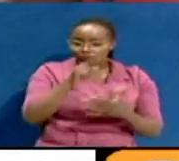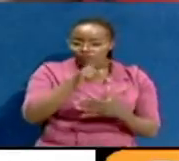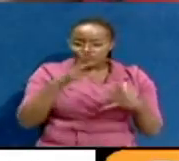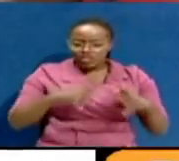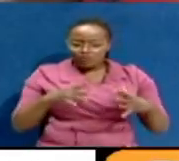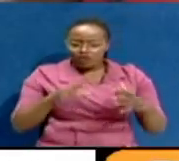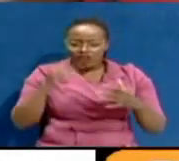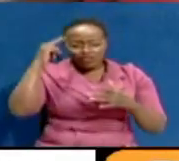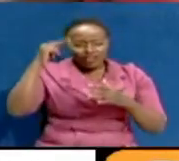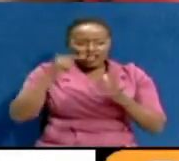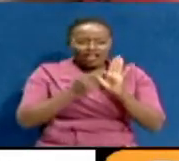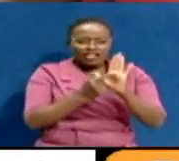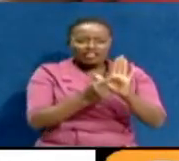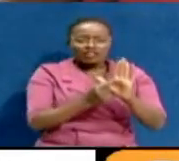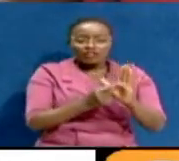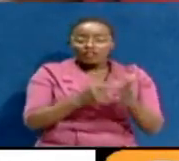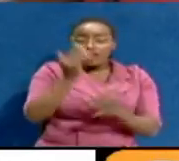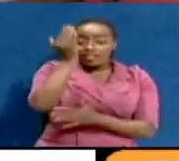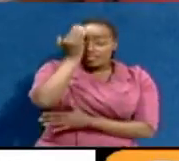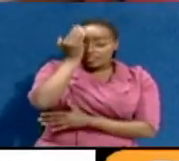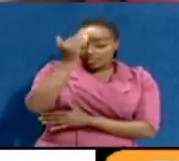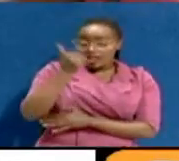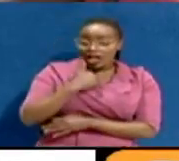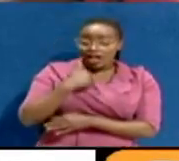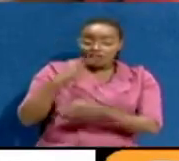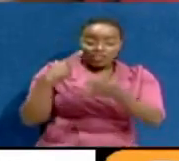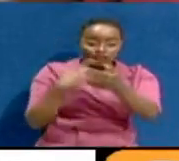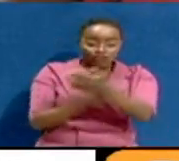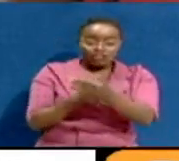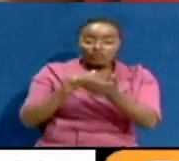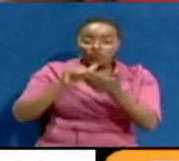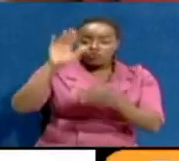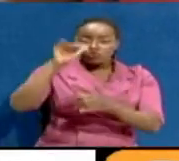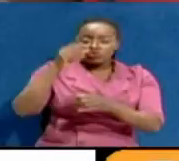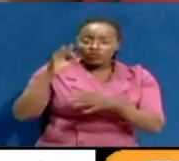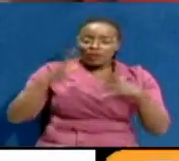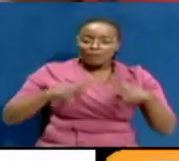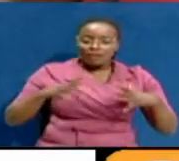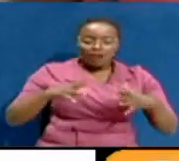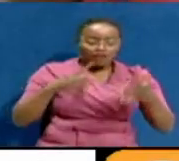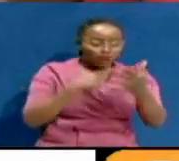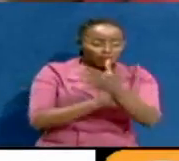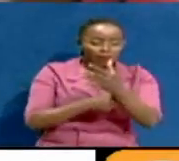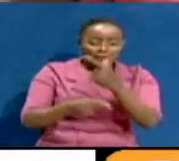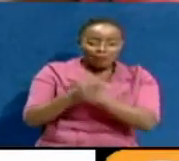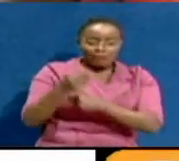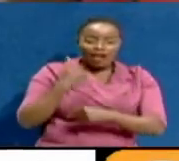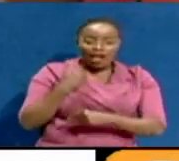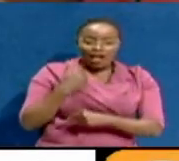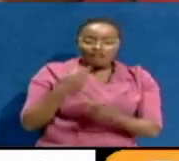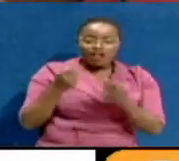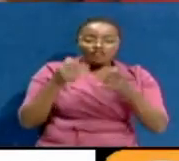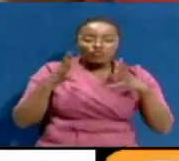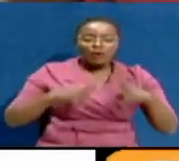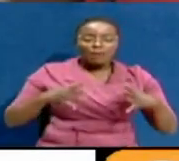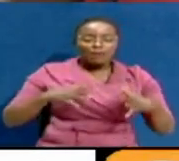best example would be a country like Israel, where they vaccinated most of their population, they're reporting very few cases as is.